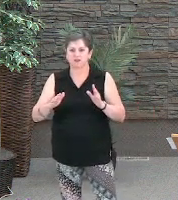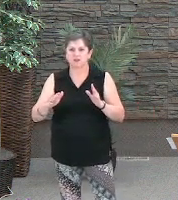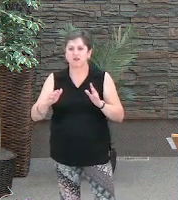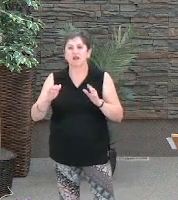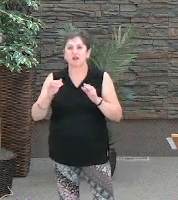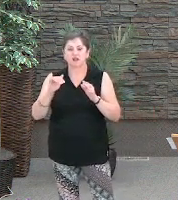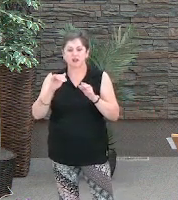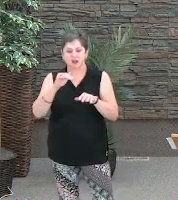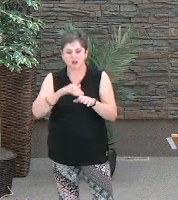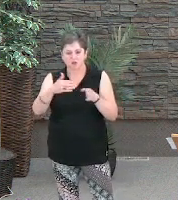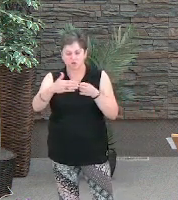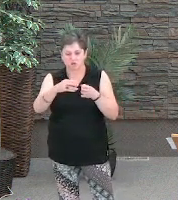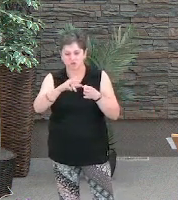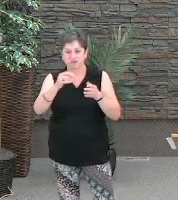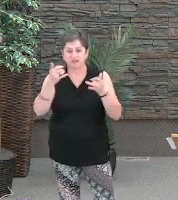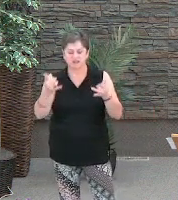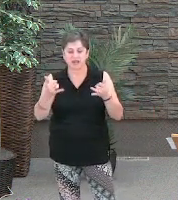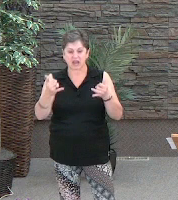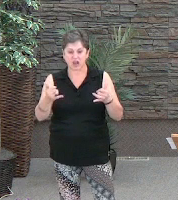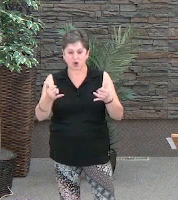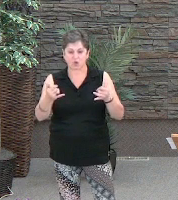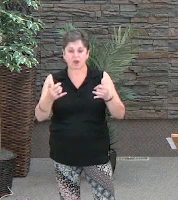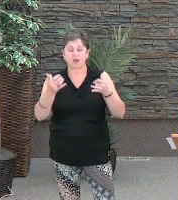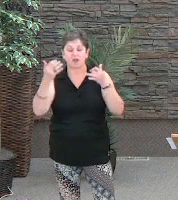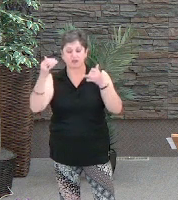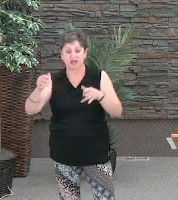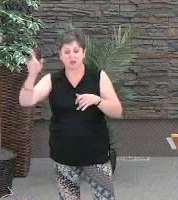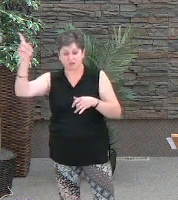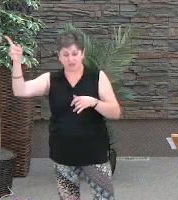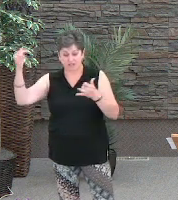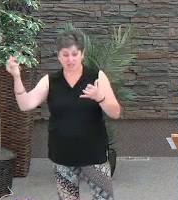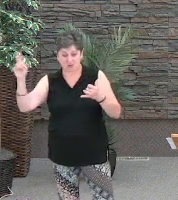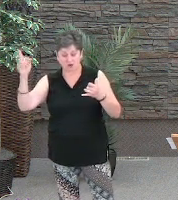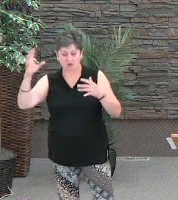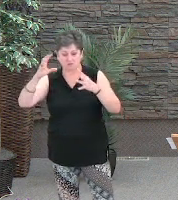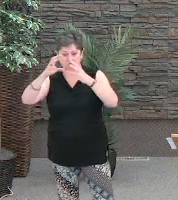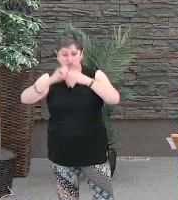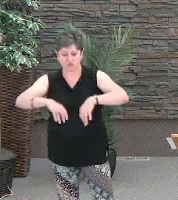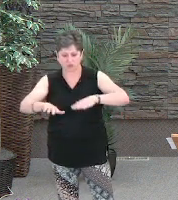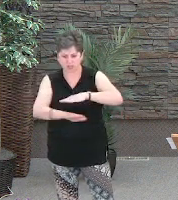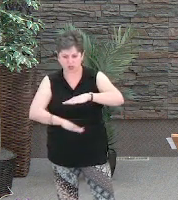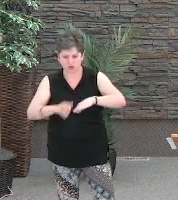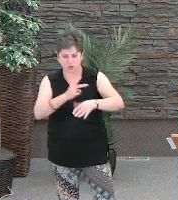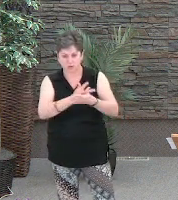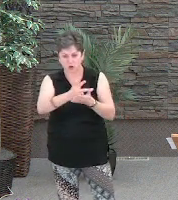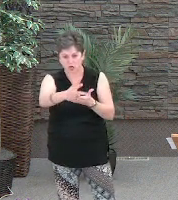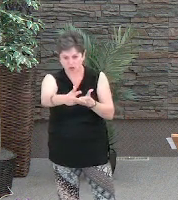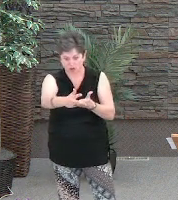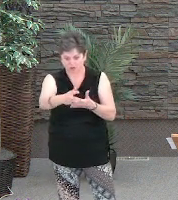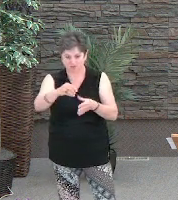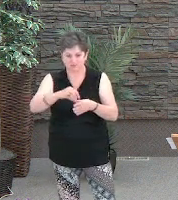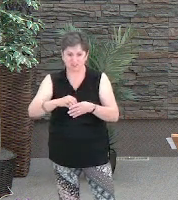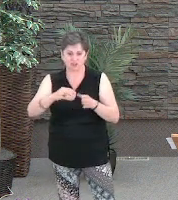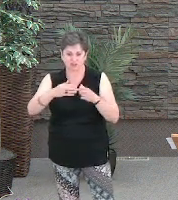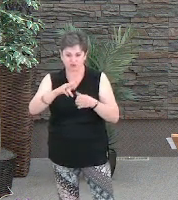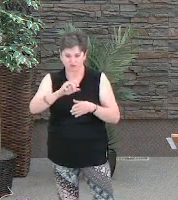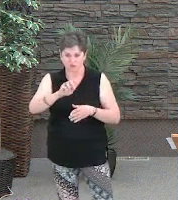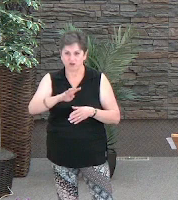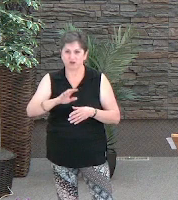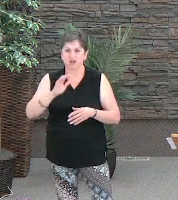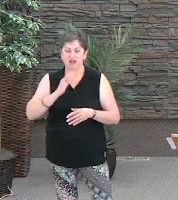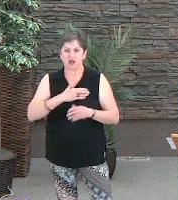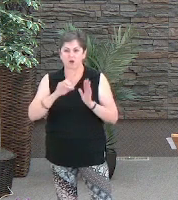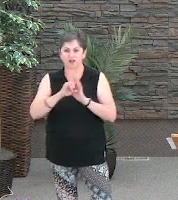lot right beside the old green building at 3400 Central. Our identity became tied to